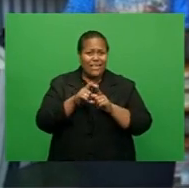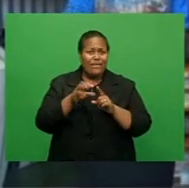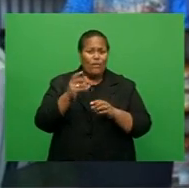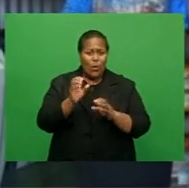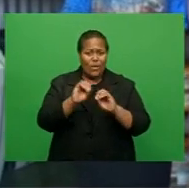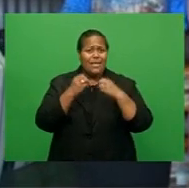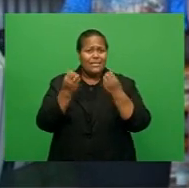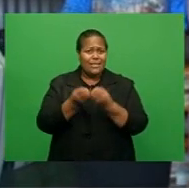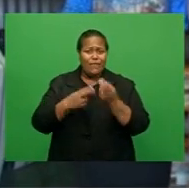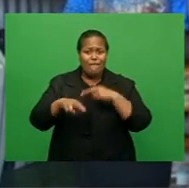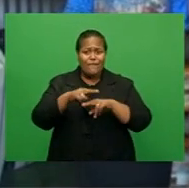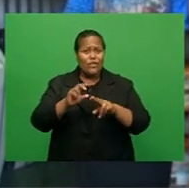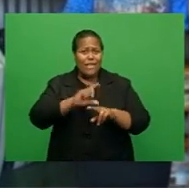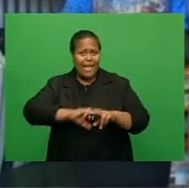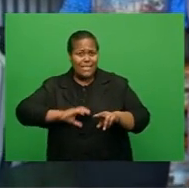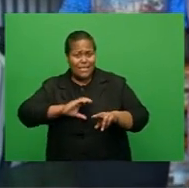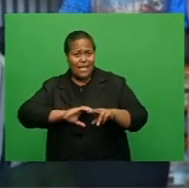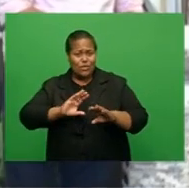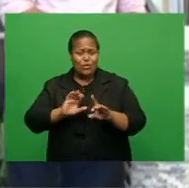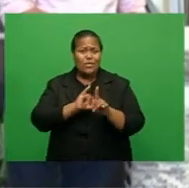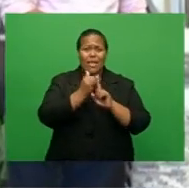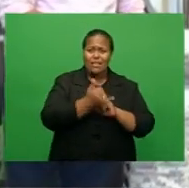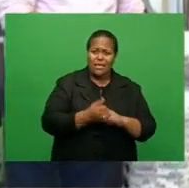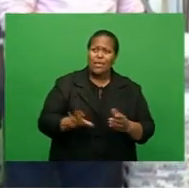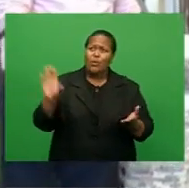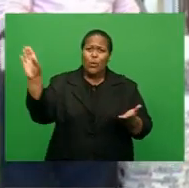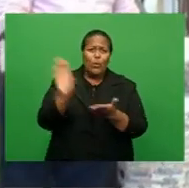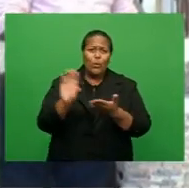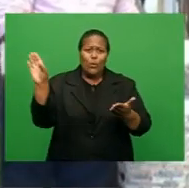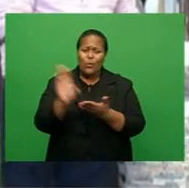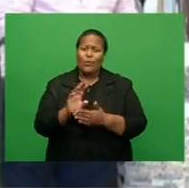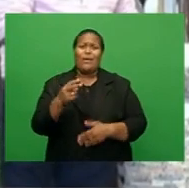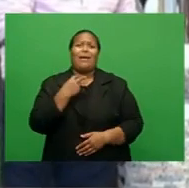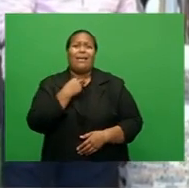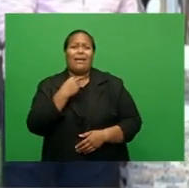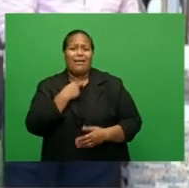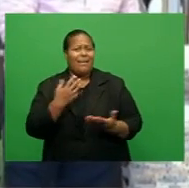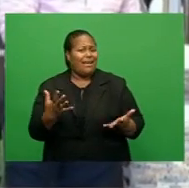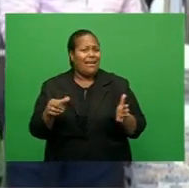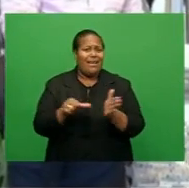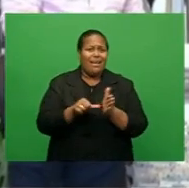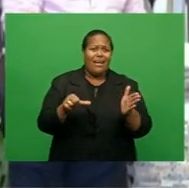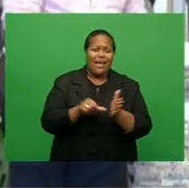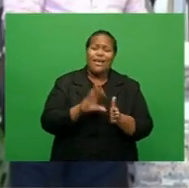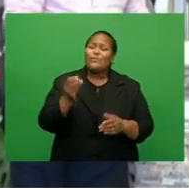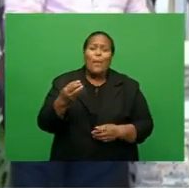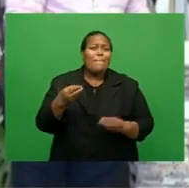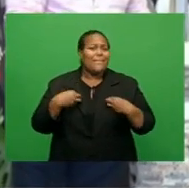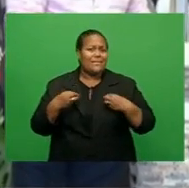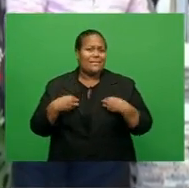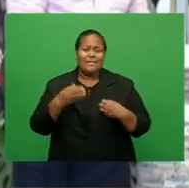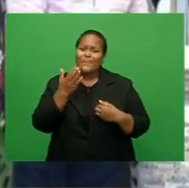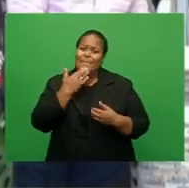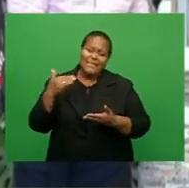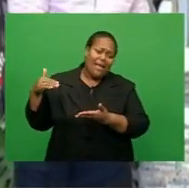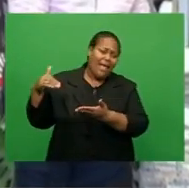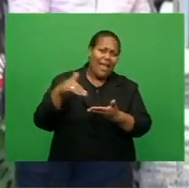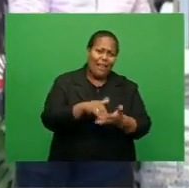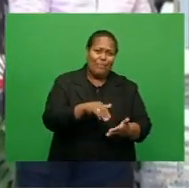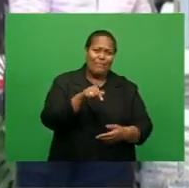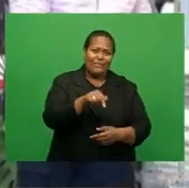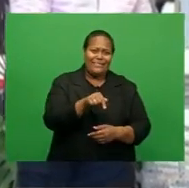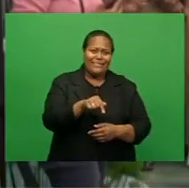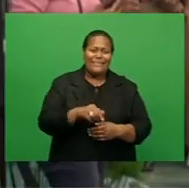Cancer Society to accumulate funds for worthy causes. Thus, businesses should always reach out and help.